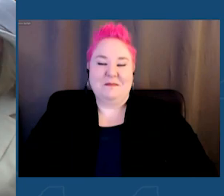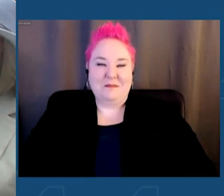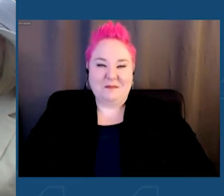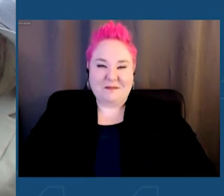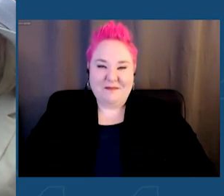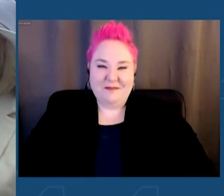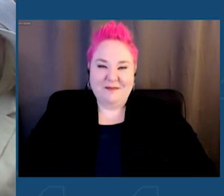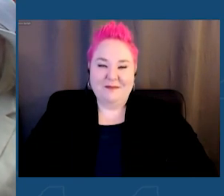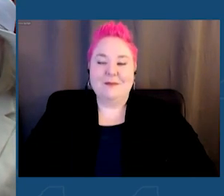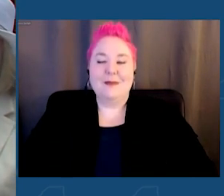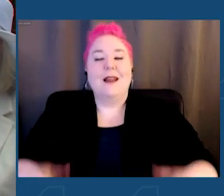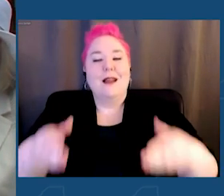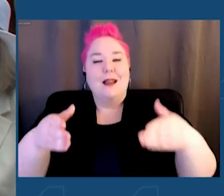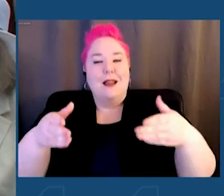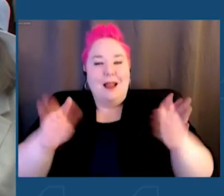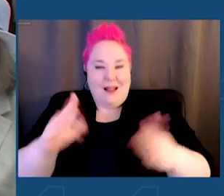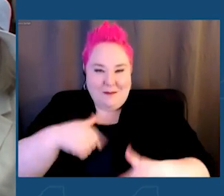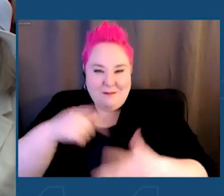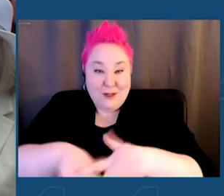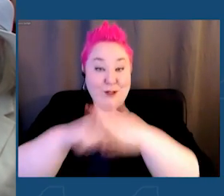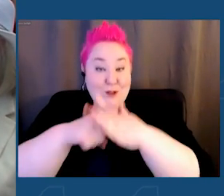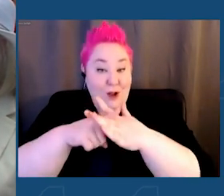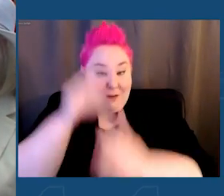Let me start by saying this.